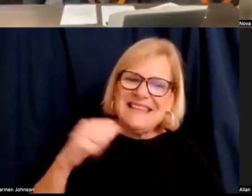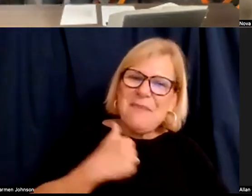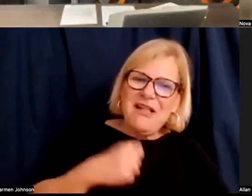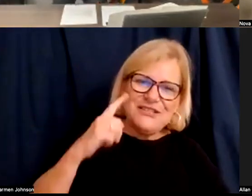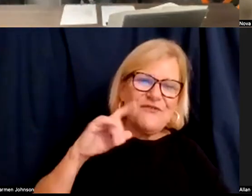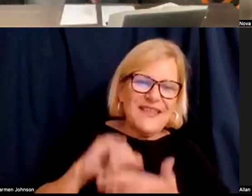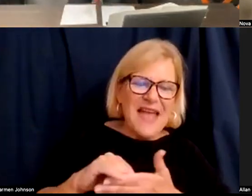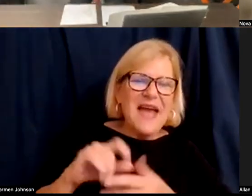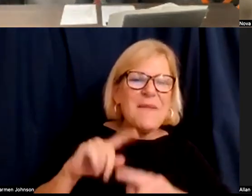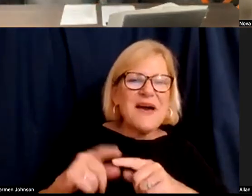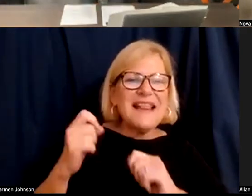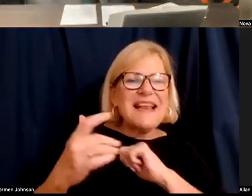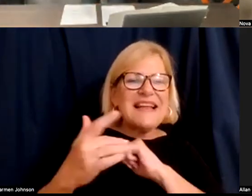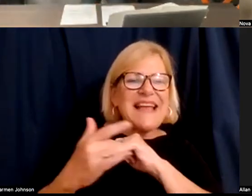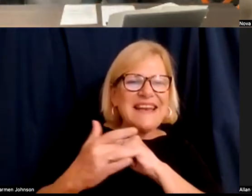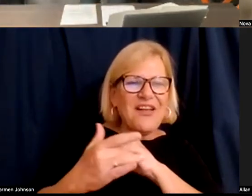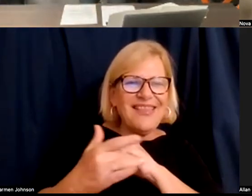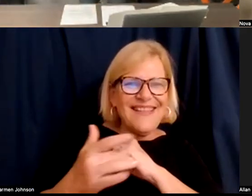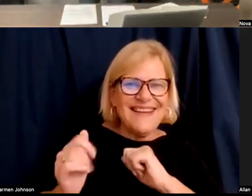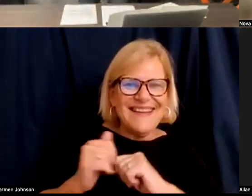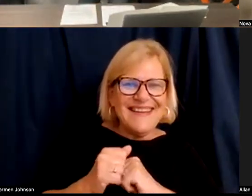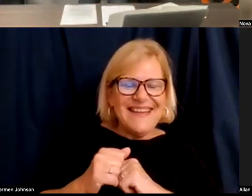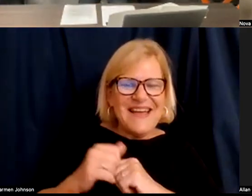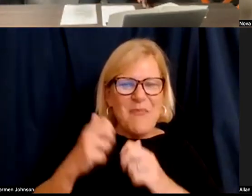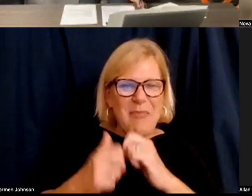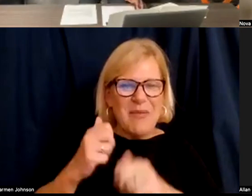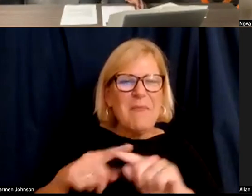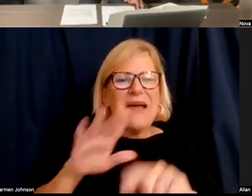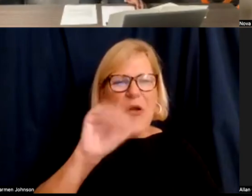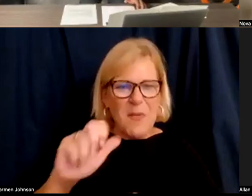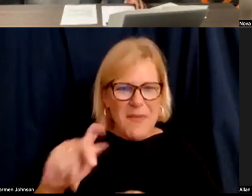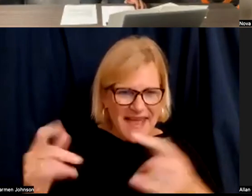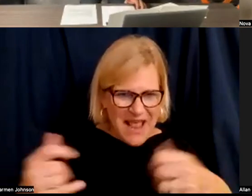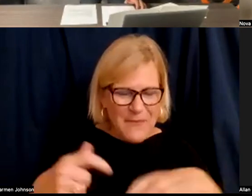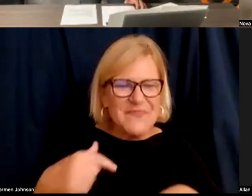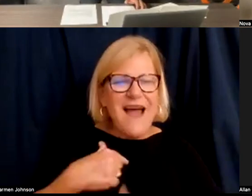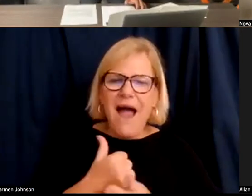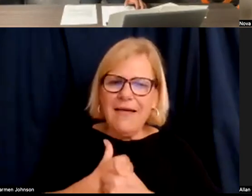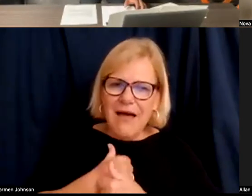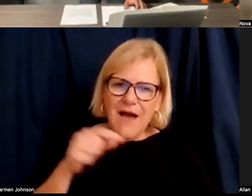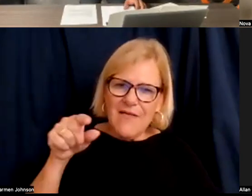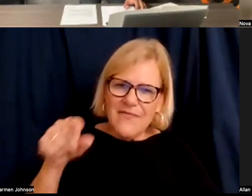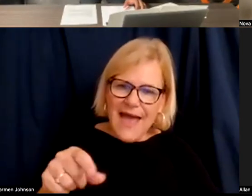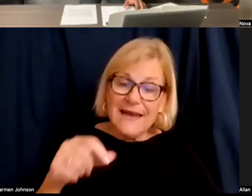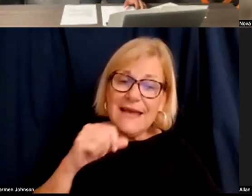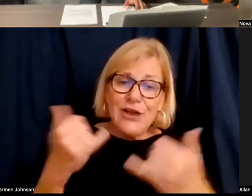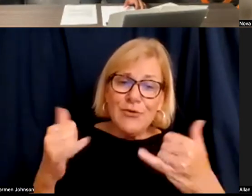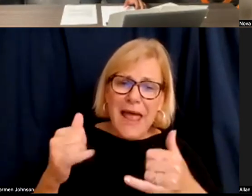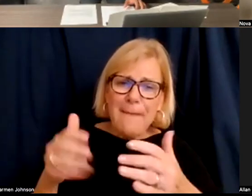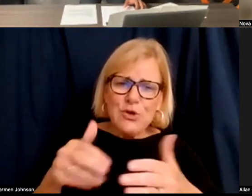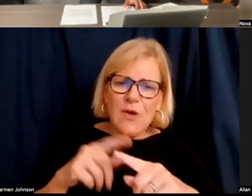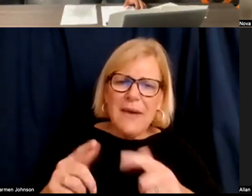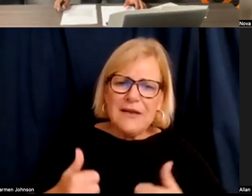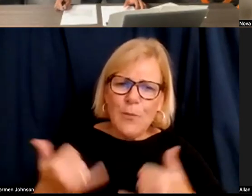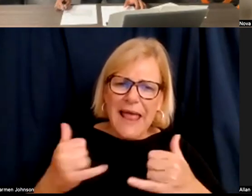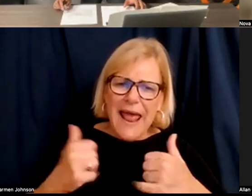Just a little technical bite there, but we're back. So I love that. Not to play music, but to play